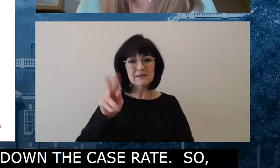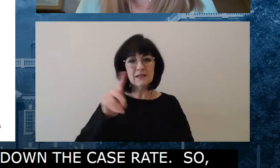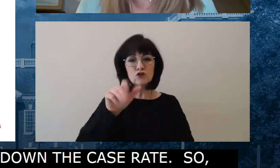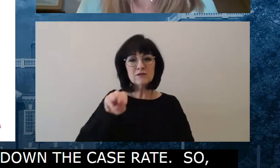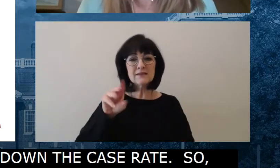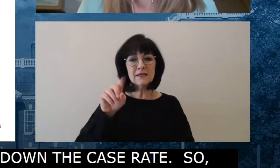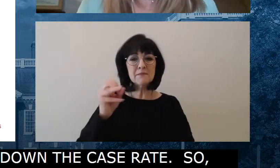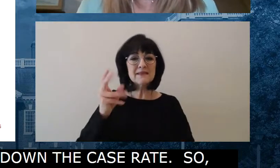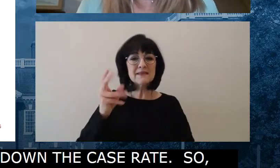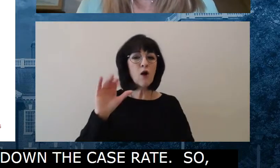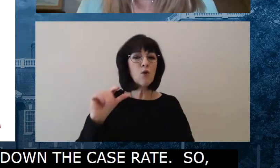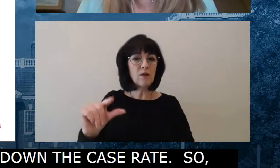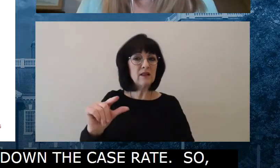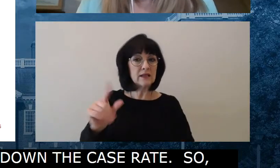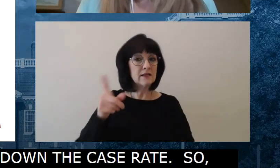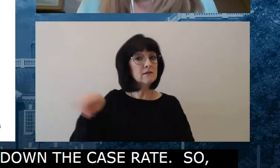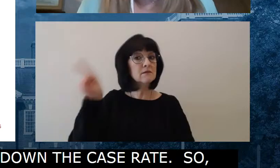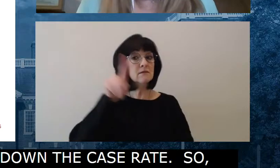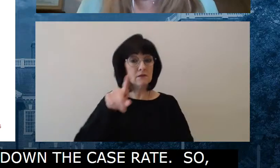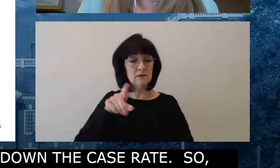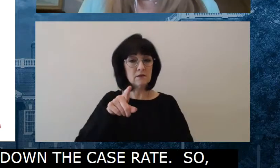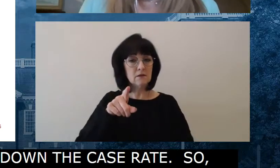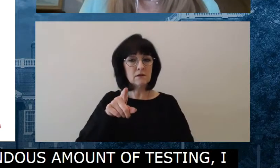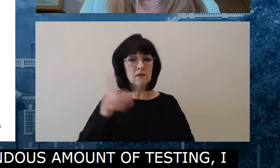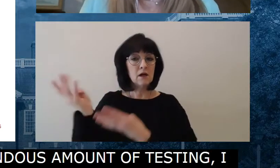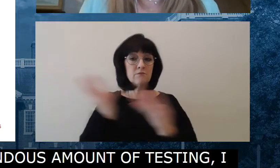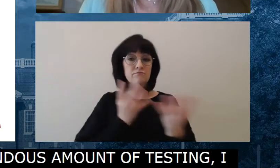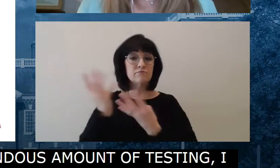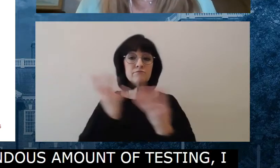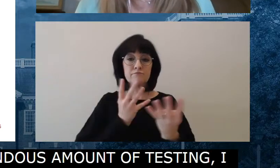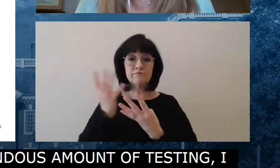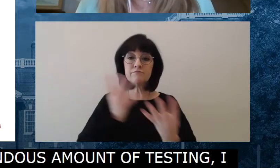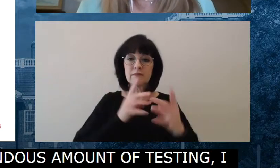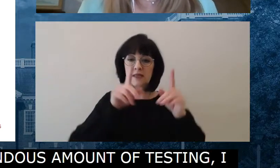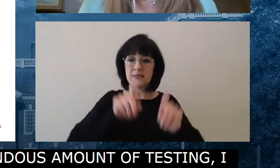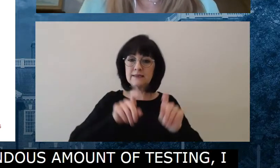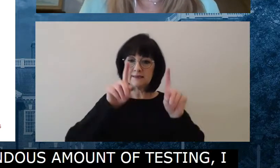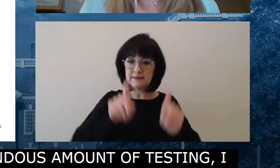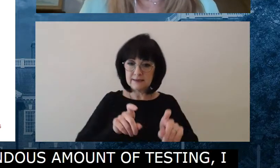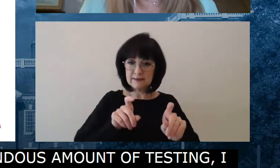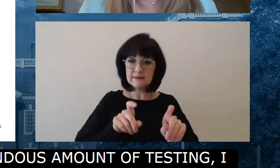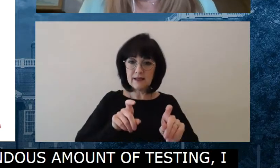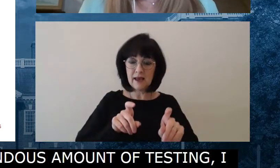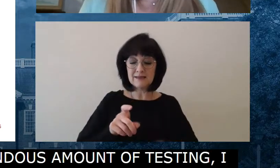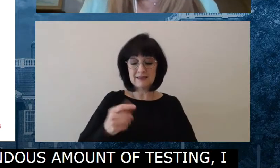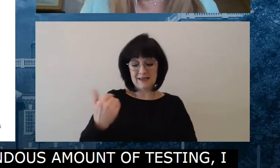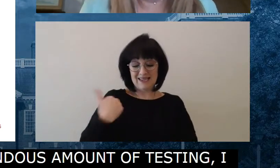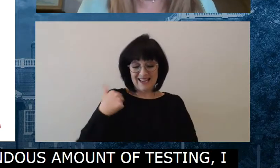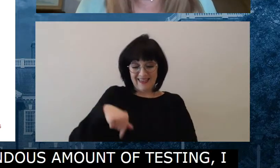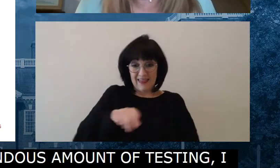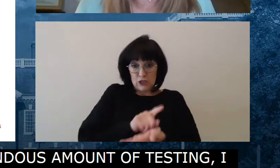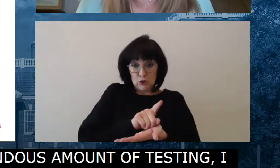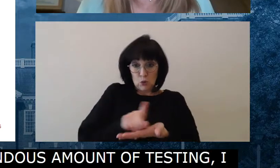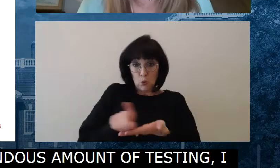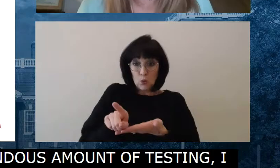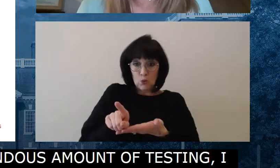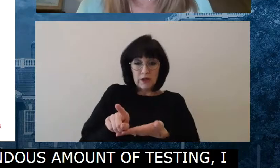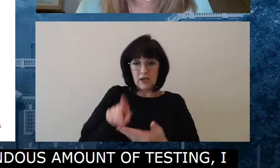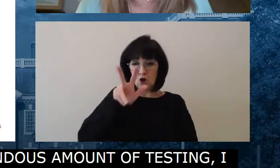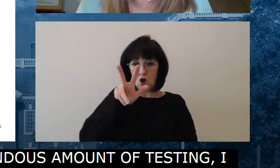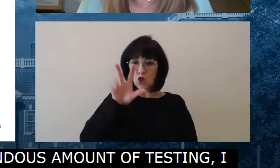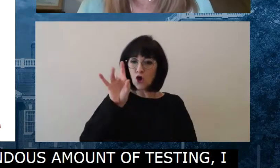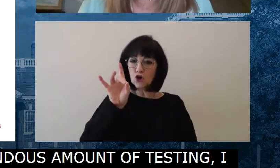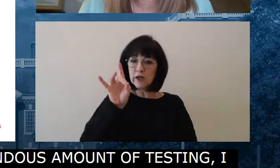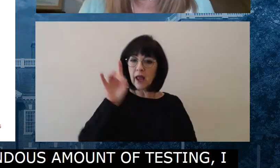done a great job getting students tested. They only had 38 cases reported to us this last week. So really